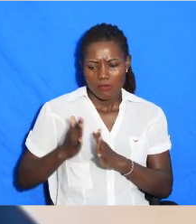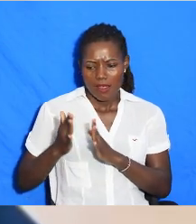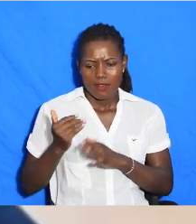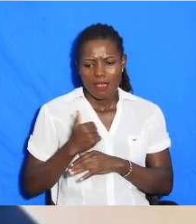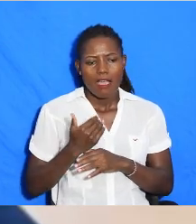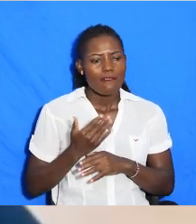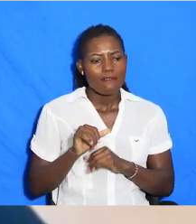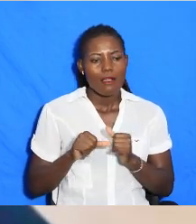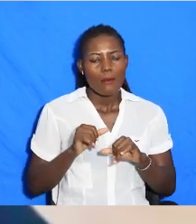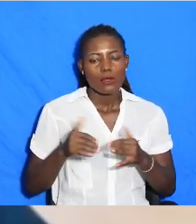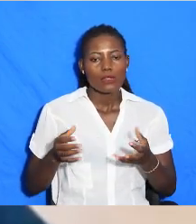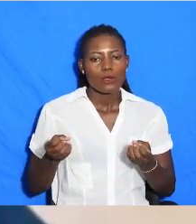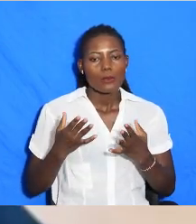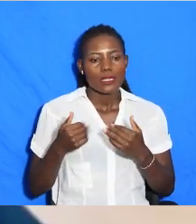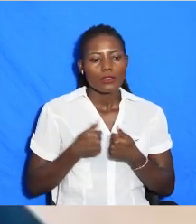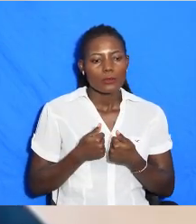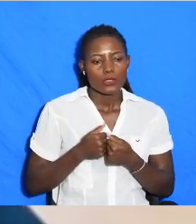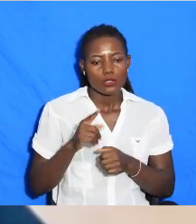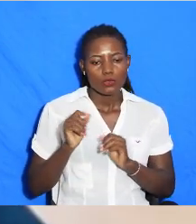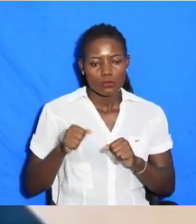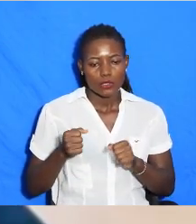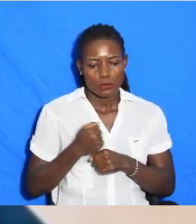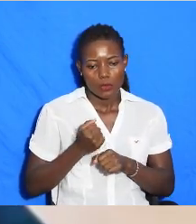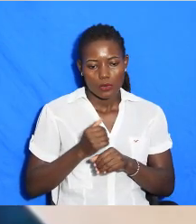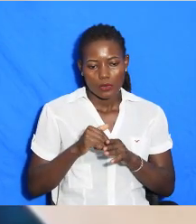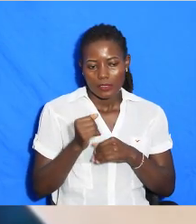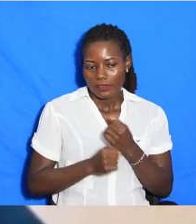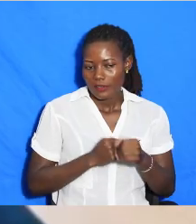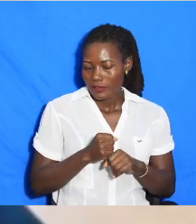of how many races you can do in a year and at what intervals?